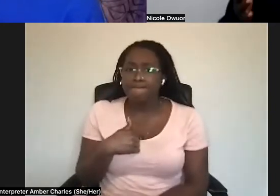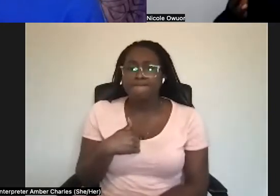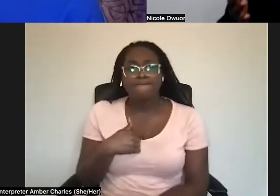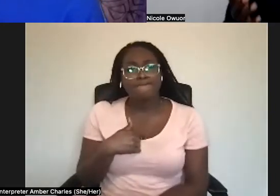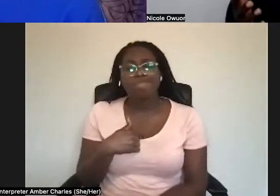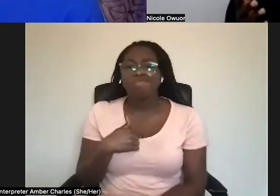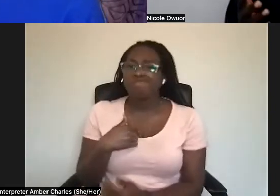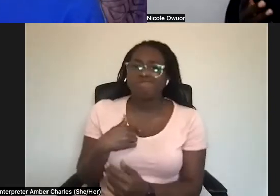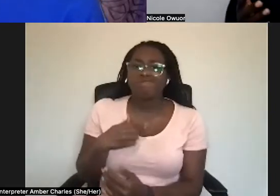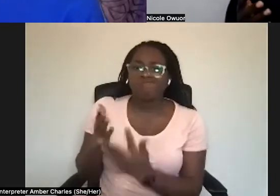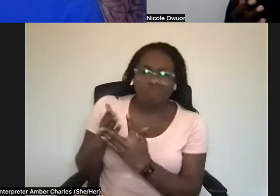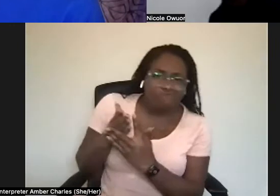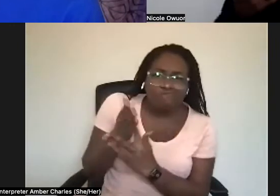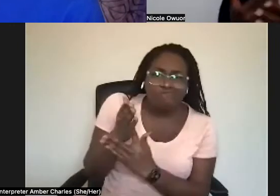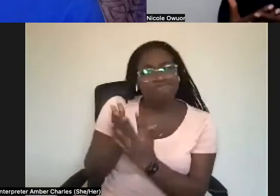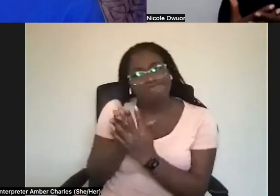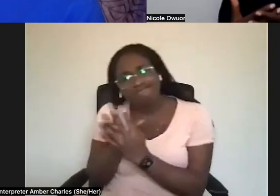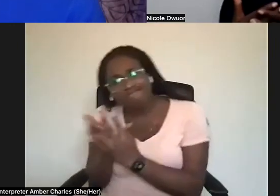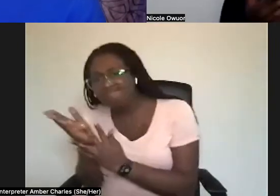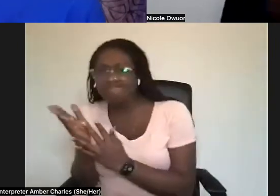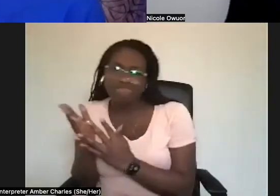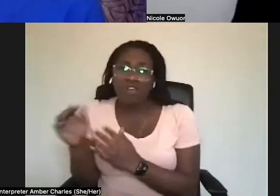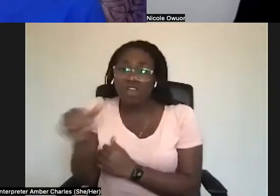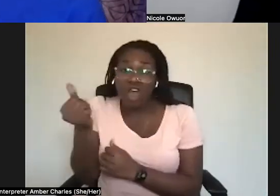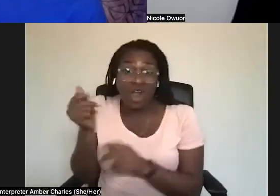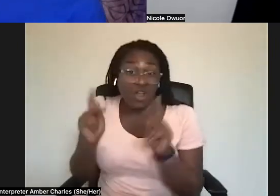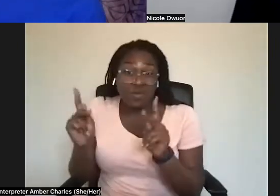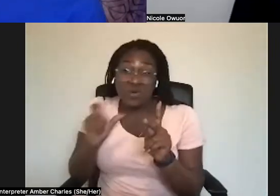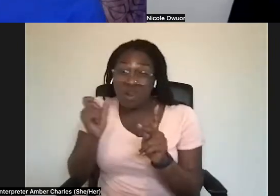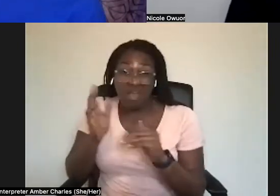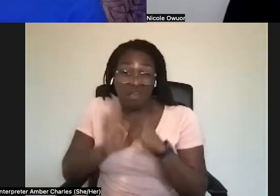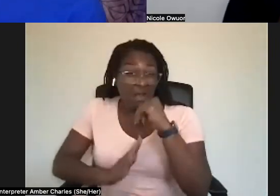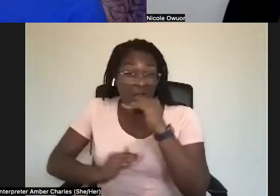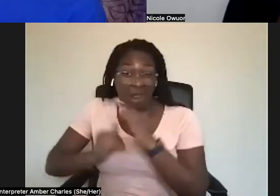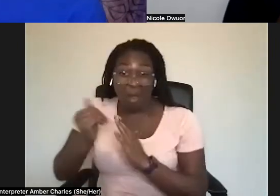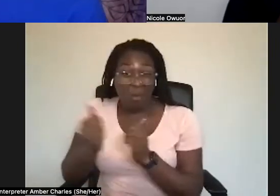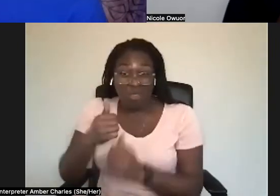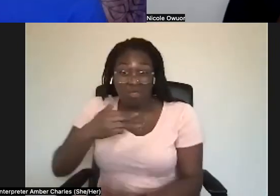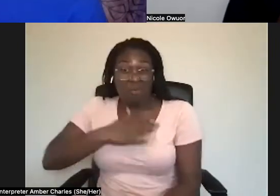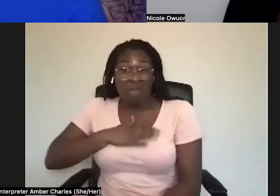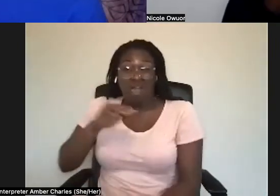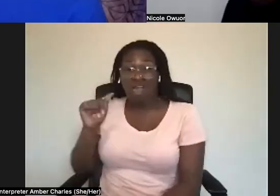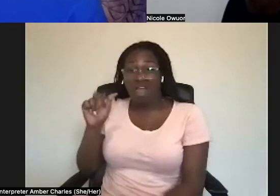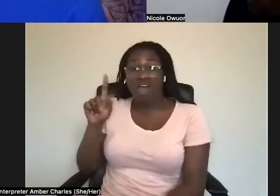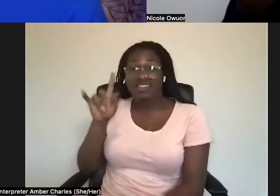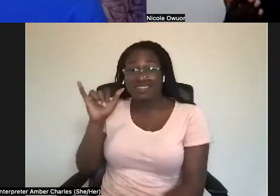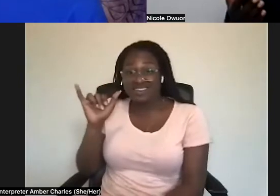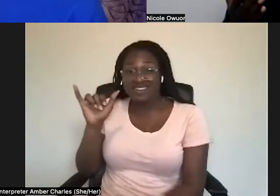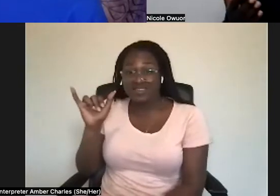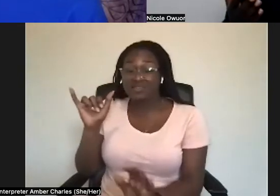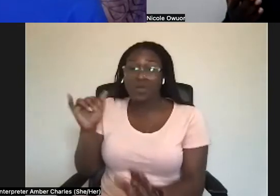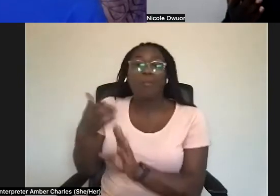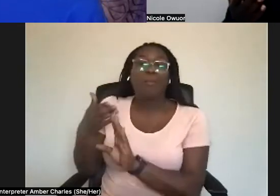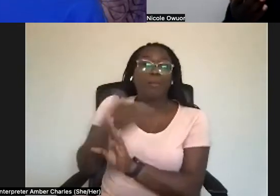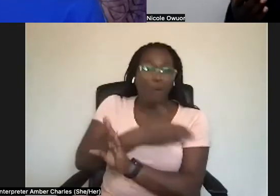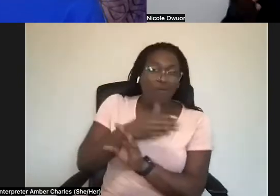navigating other people's discomfort with my audacity was in previous